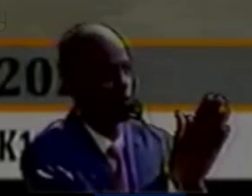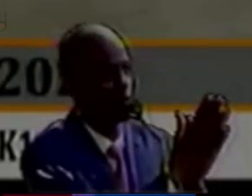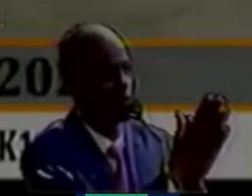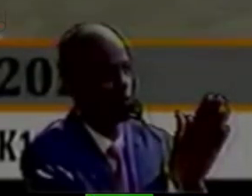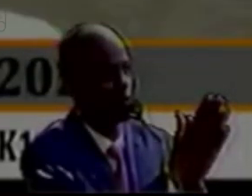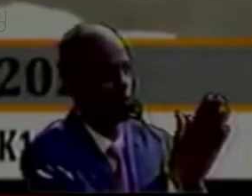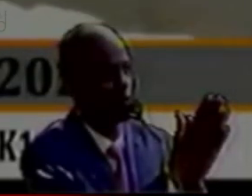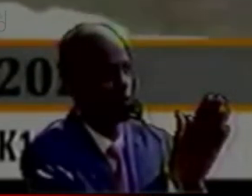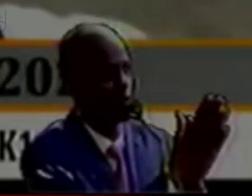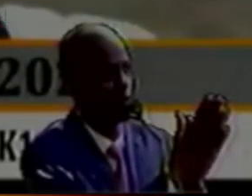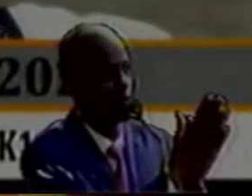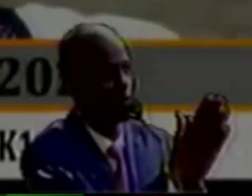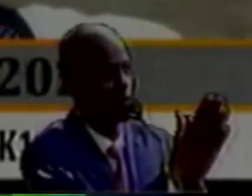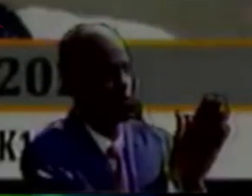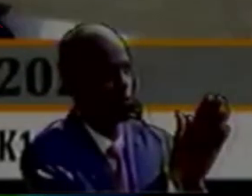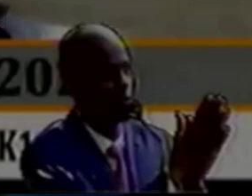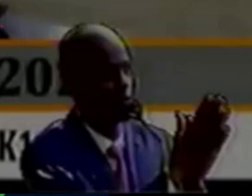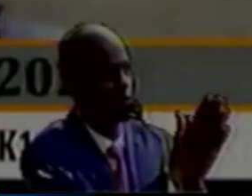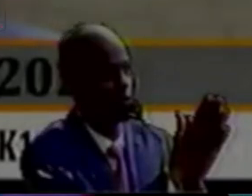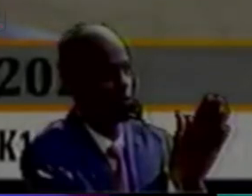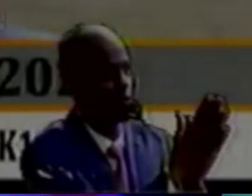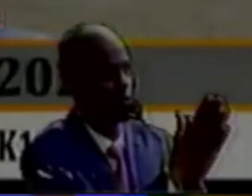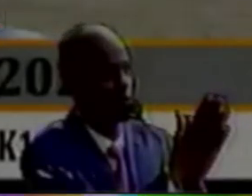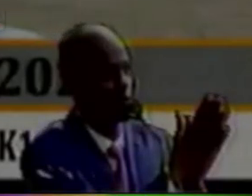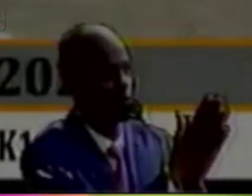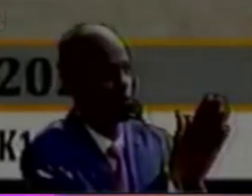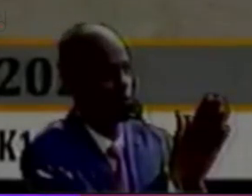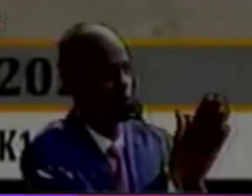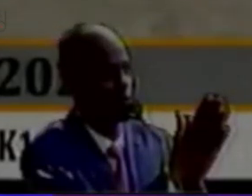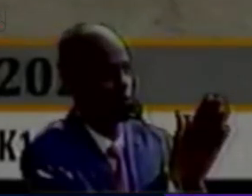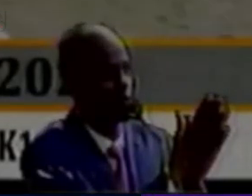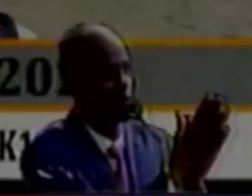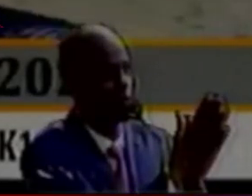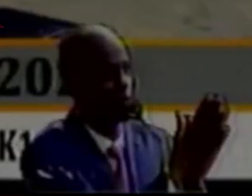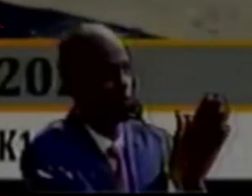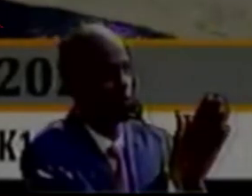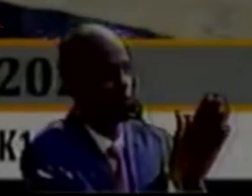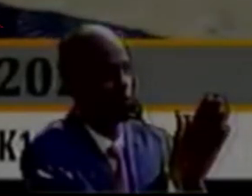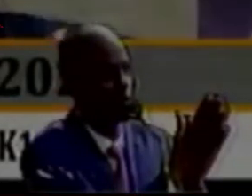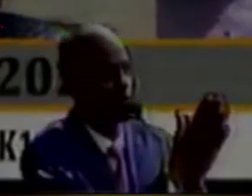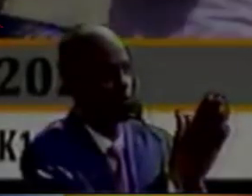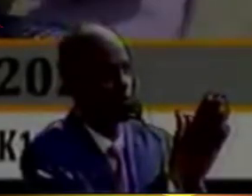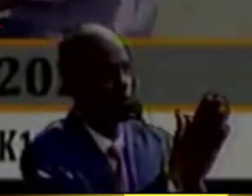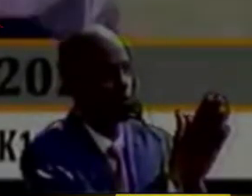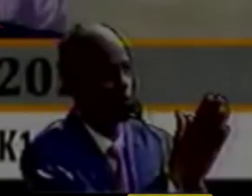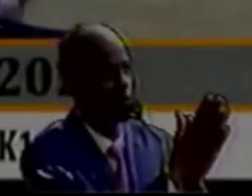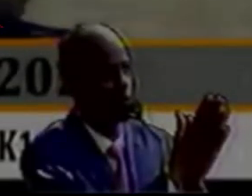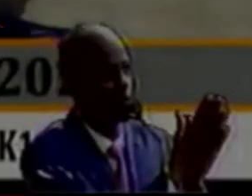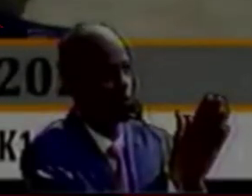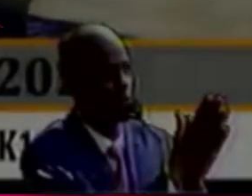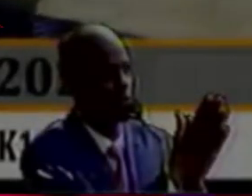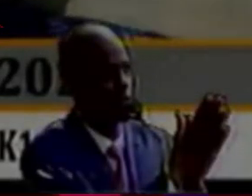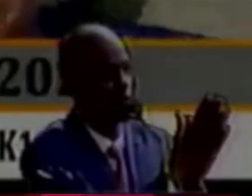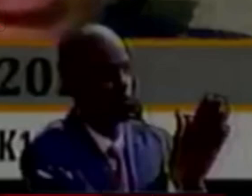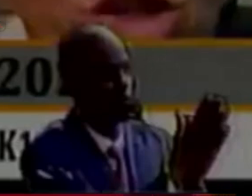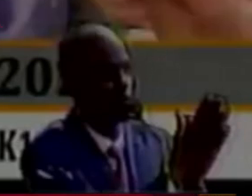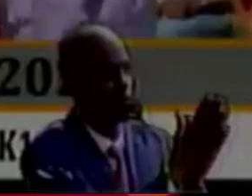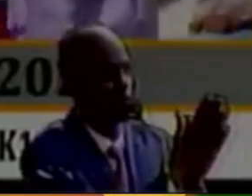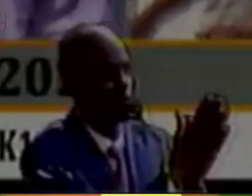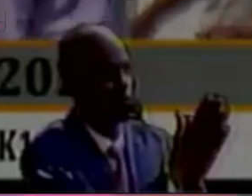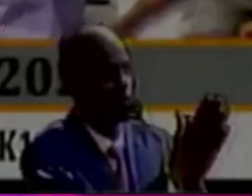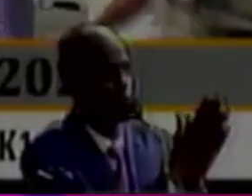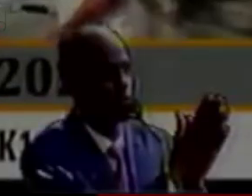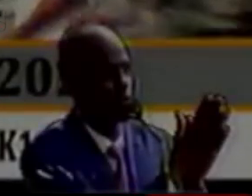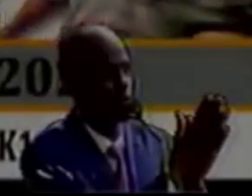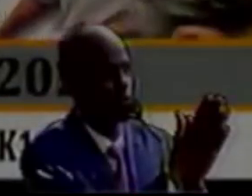We are not dropping these boxes. The military is dropping them. It's our responsibility to help load and unload. C'est pas nous